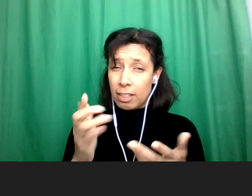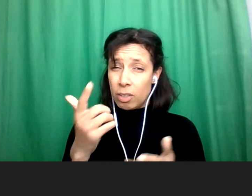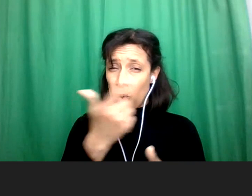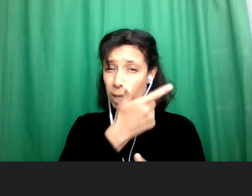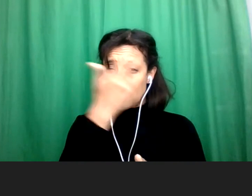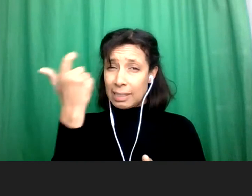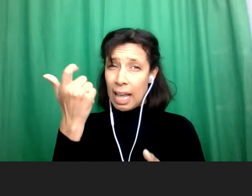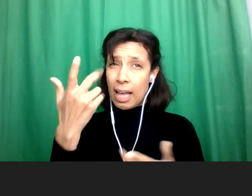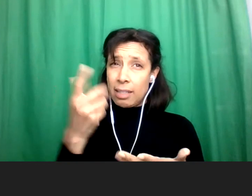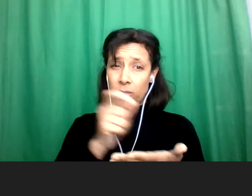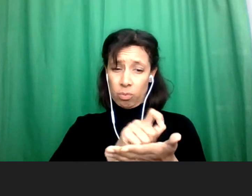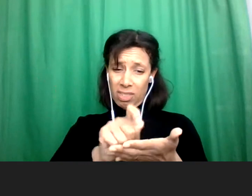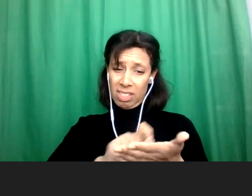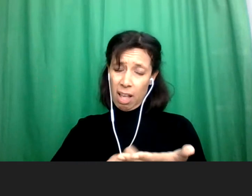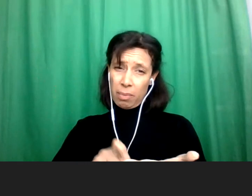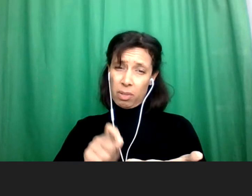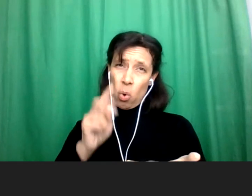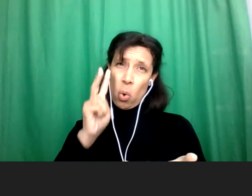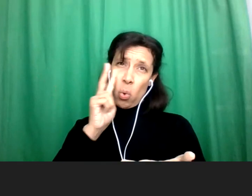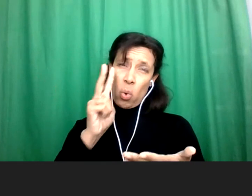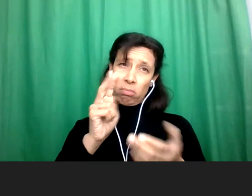like?